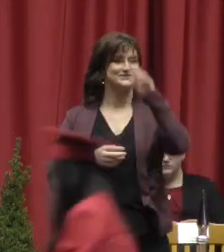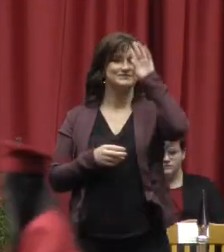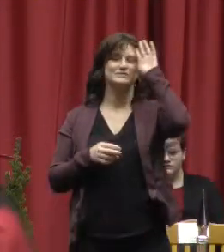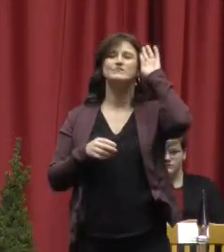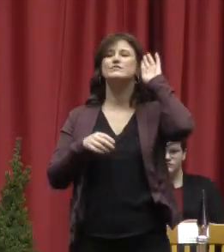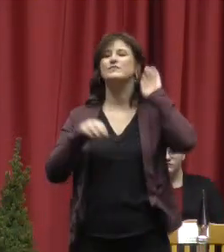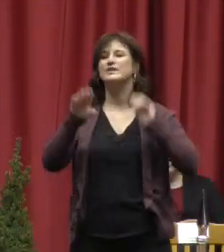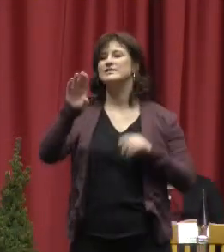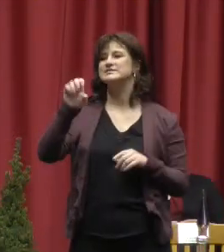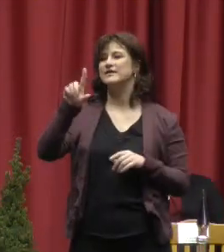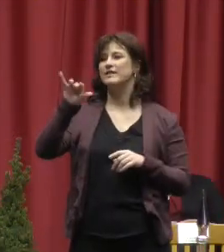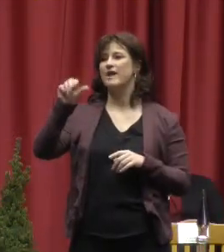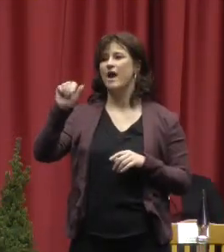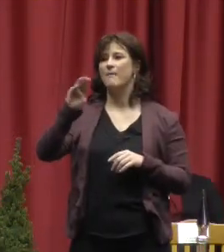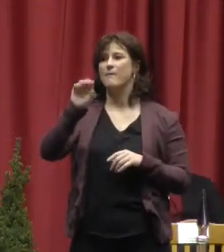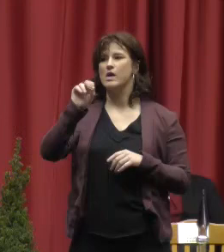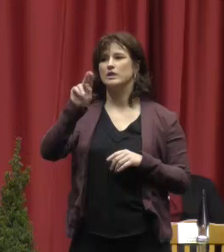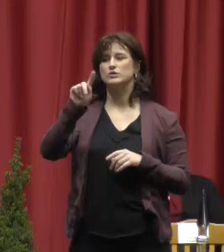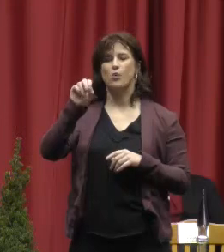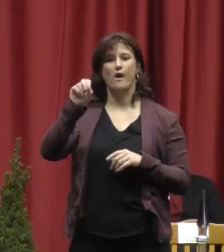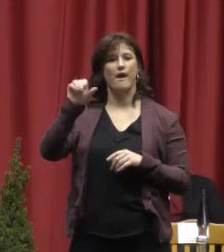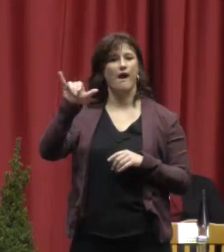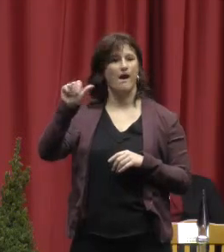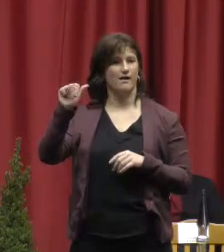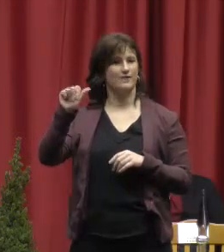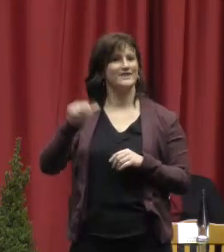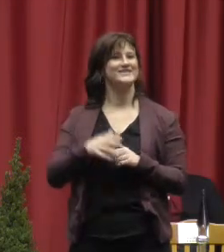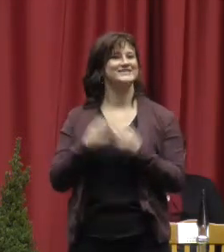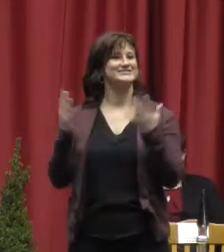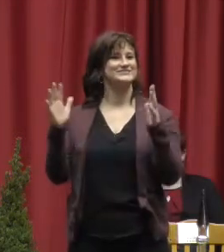Celia Montoya,